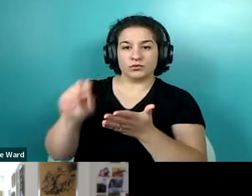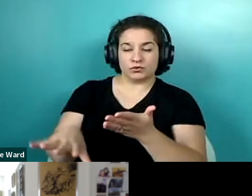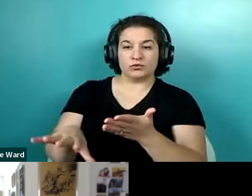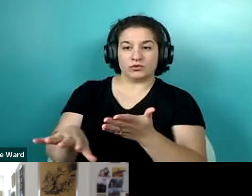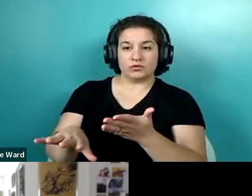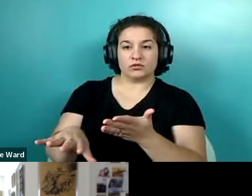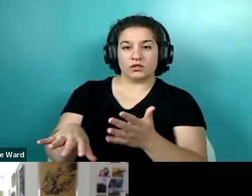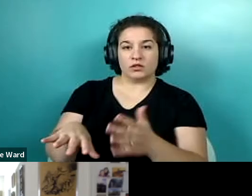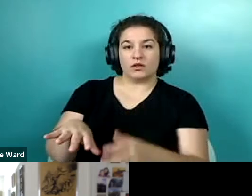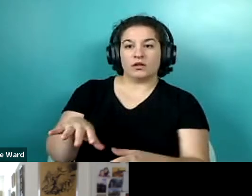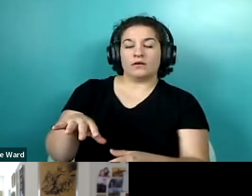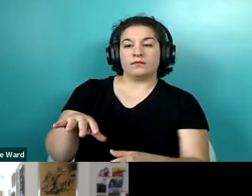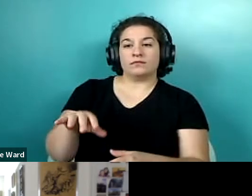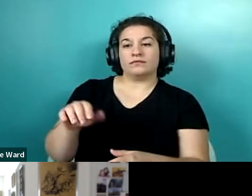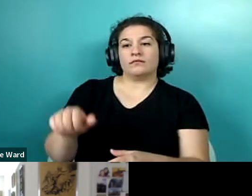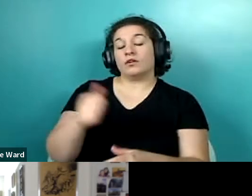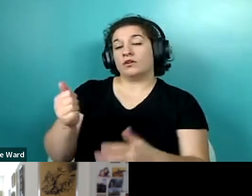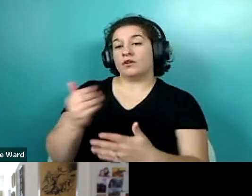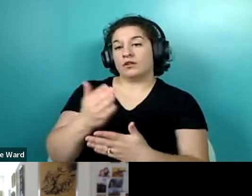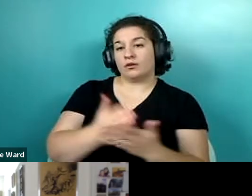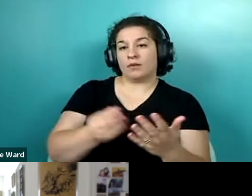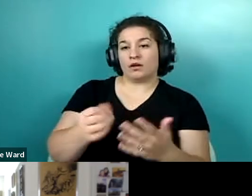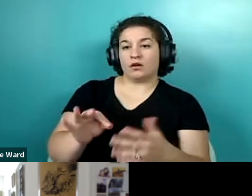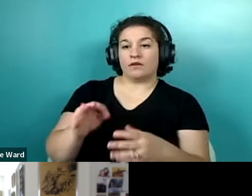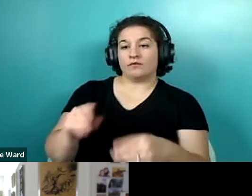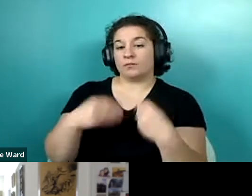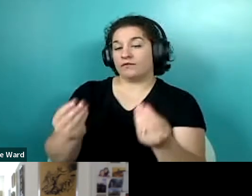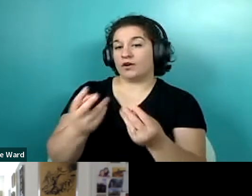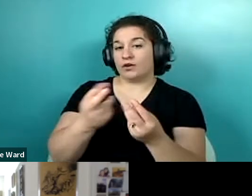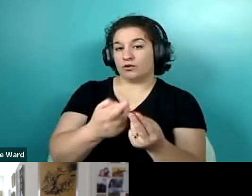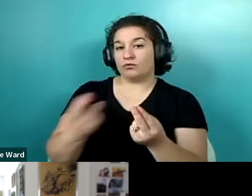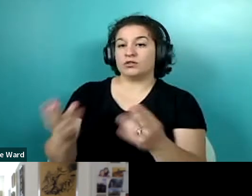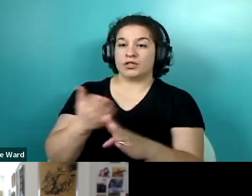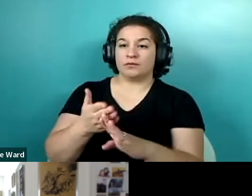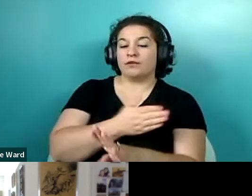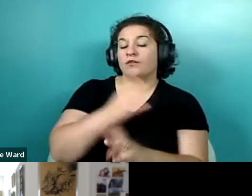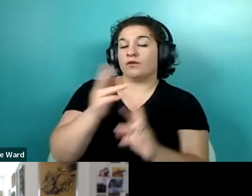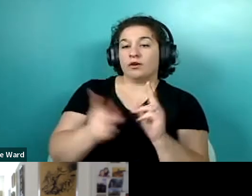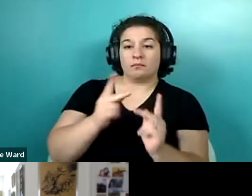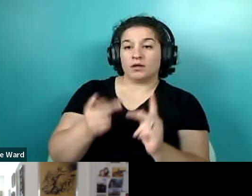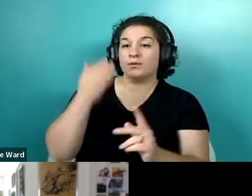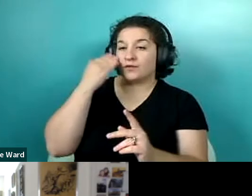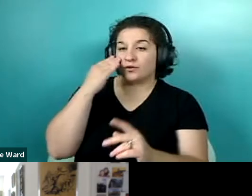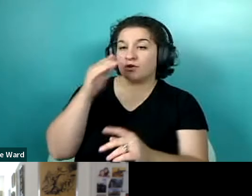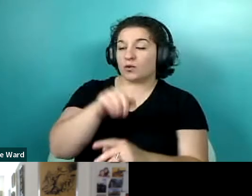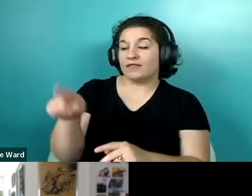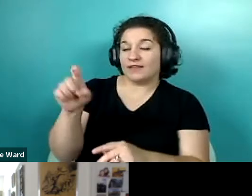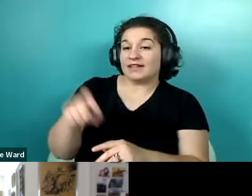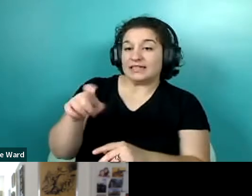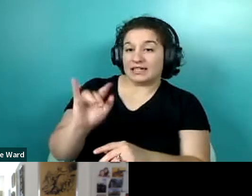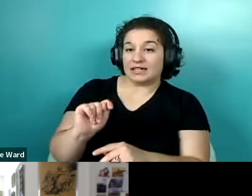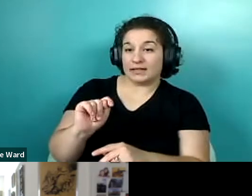And it's another aspect of providing resources before people even know they need it or ask for